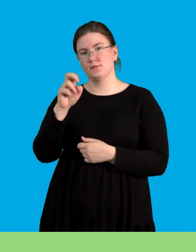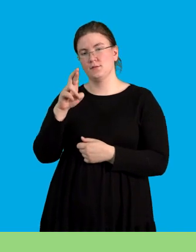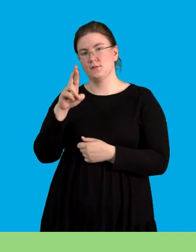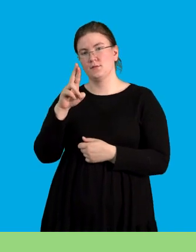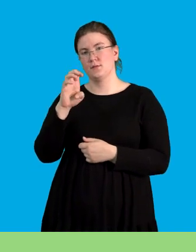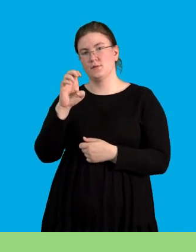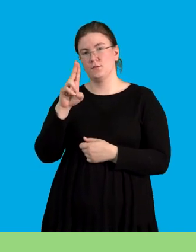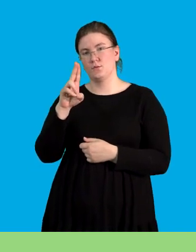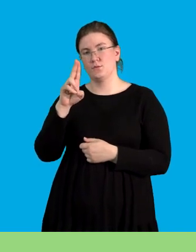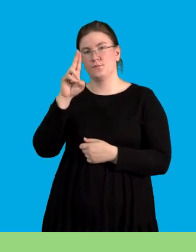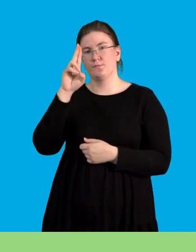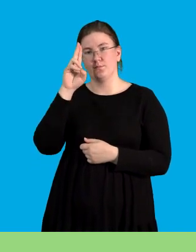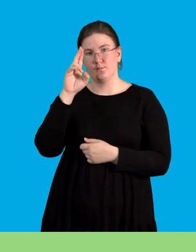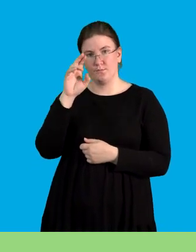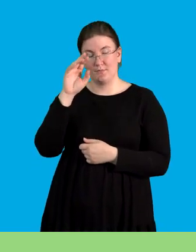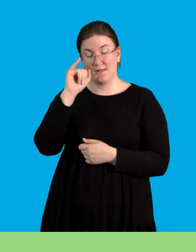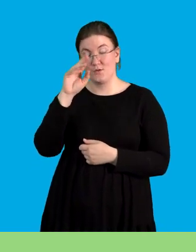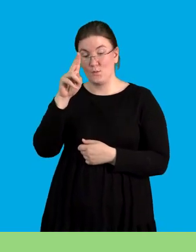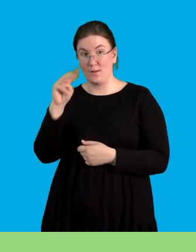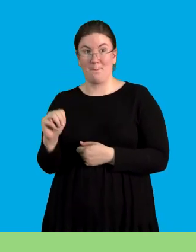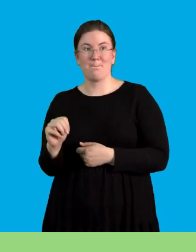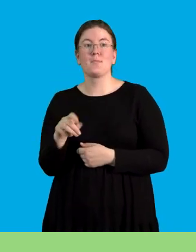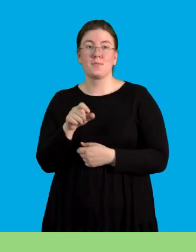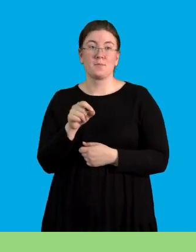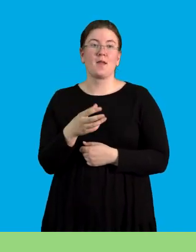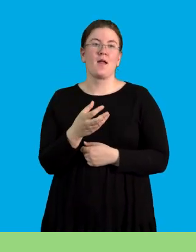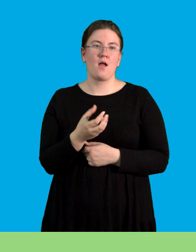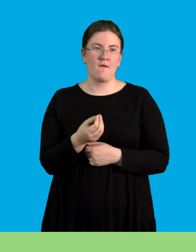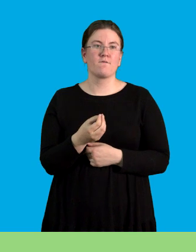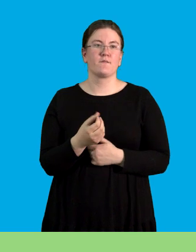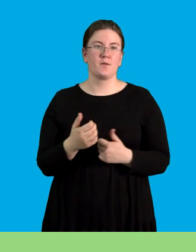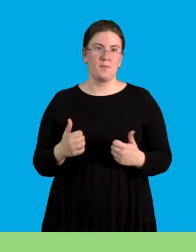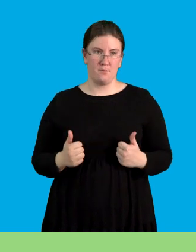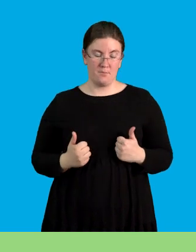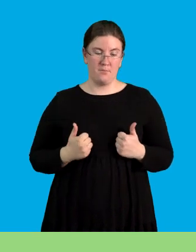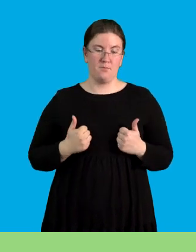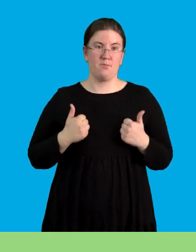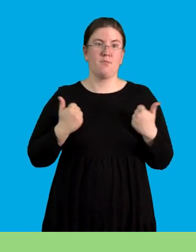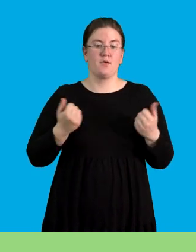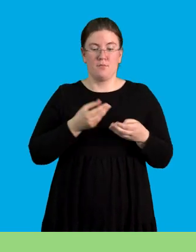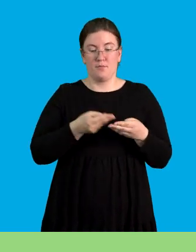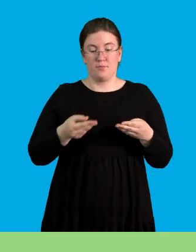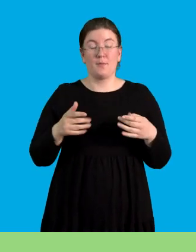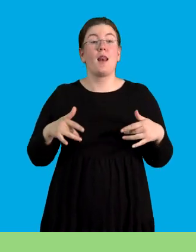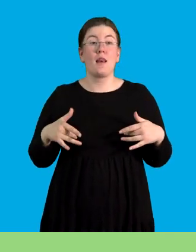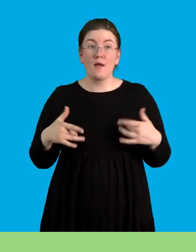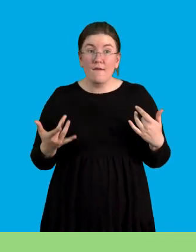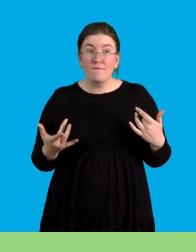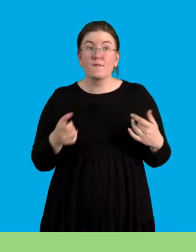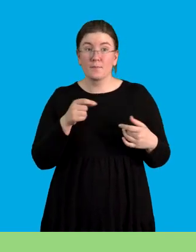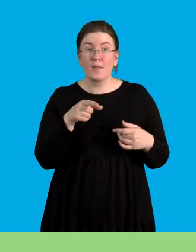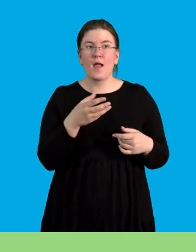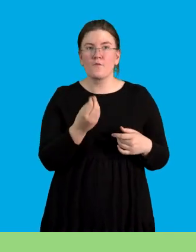Bacteria are living organisms. They consist of one cell and therefore are called unicellular. Here you have